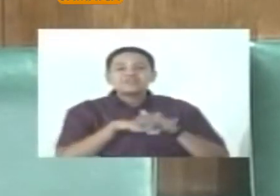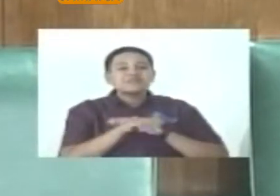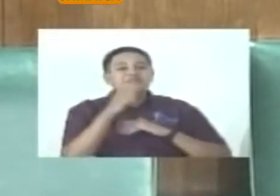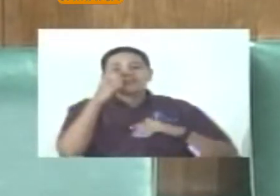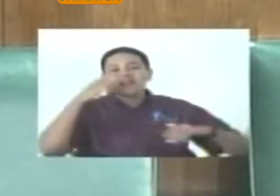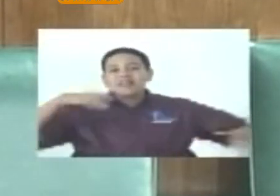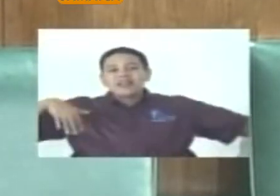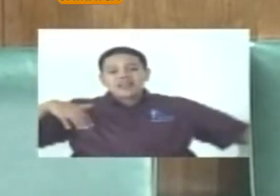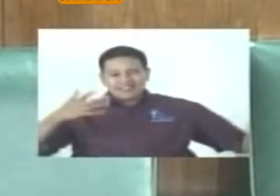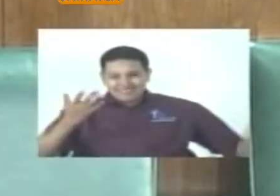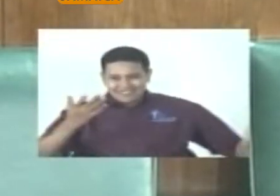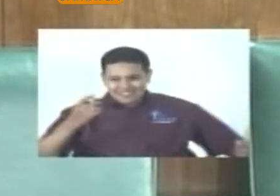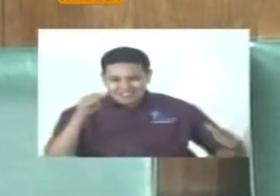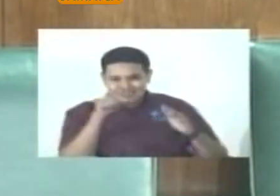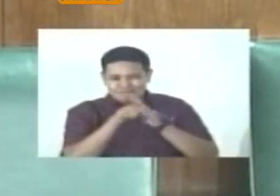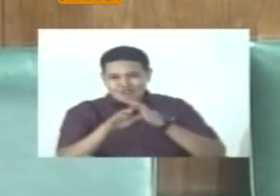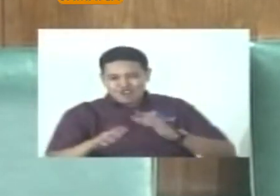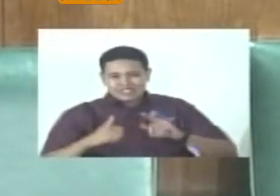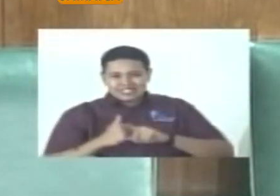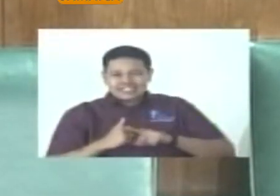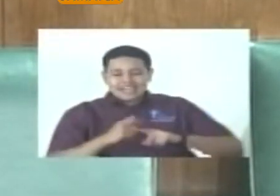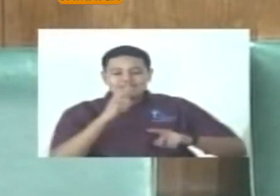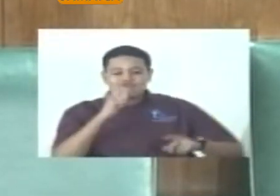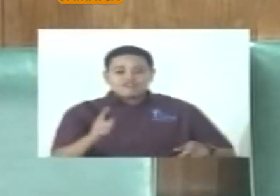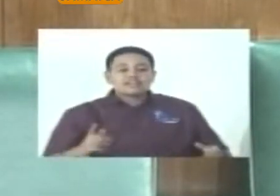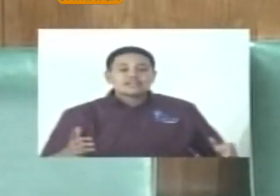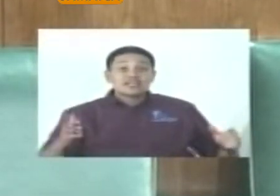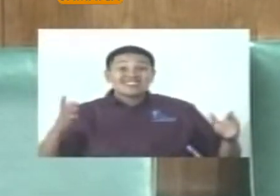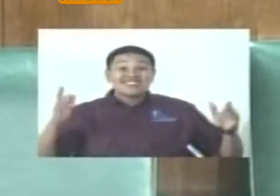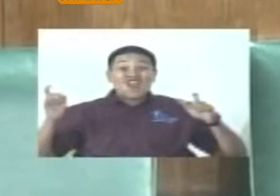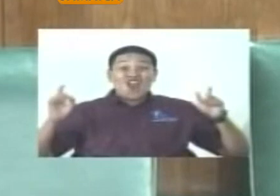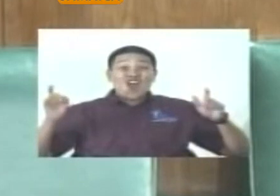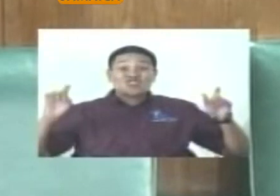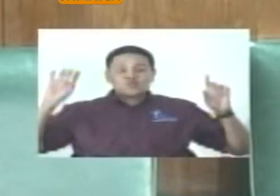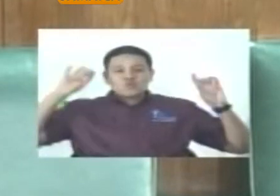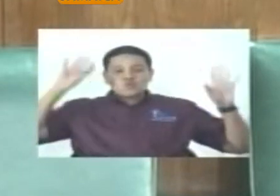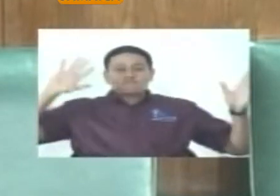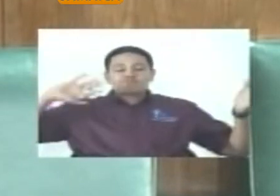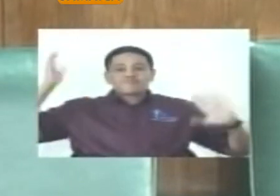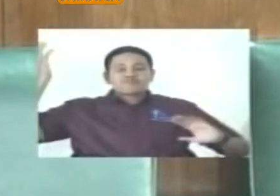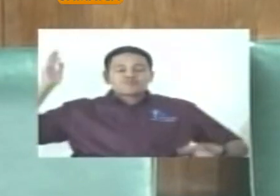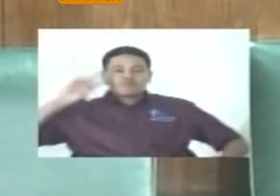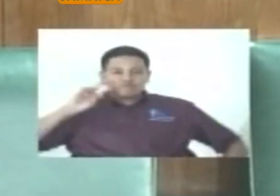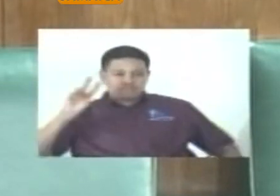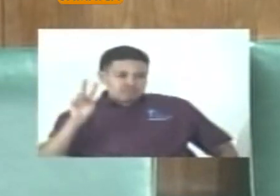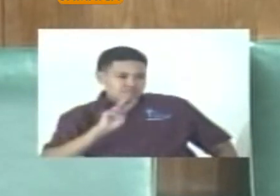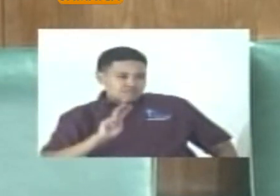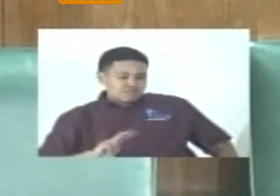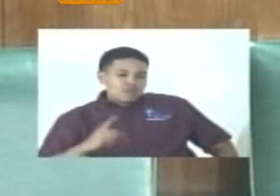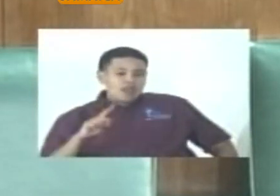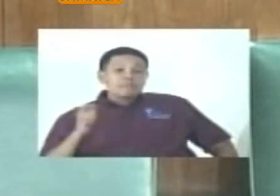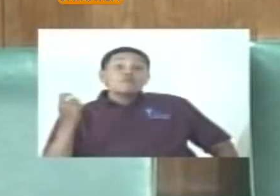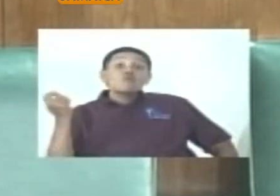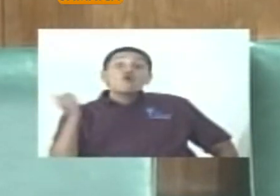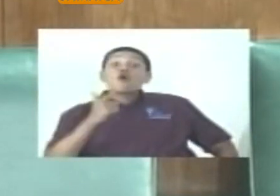Murders are out of control. And all we get is